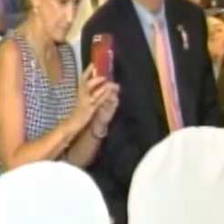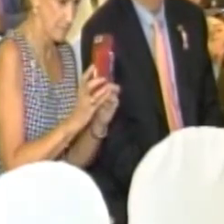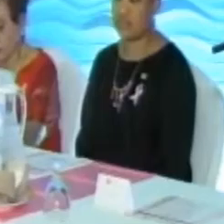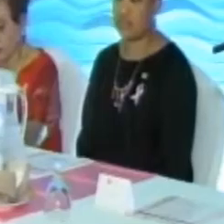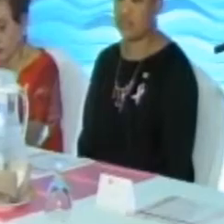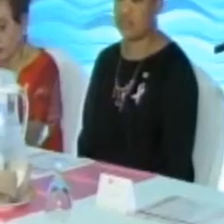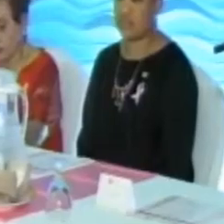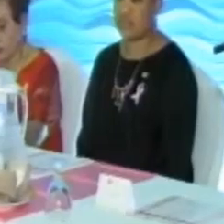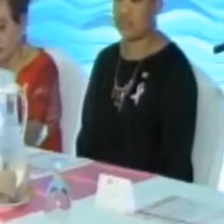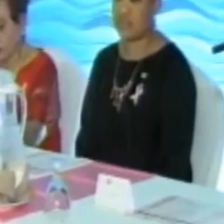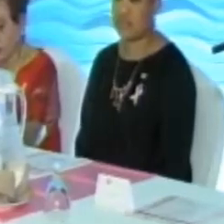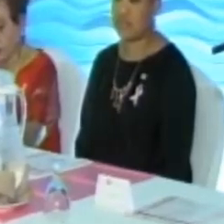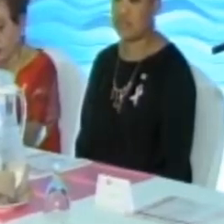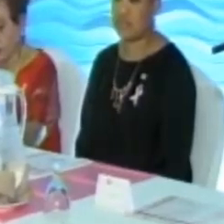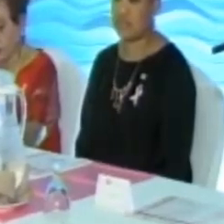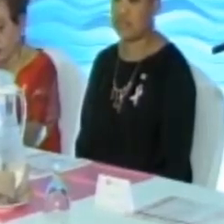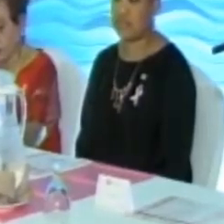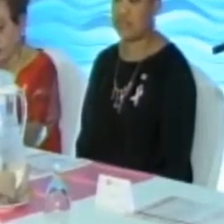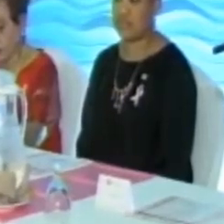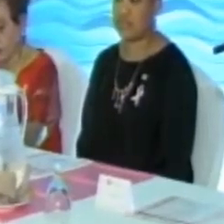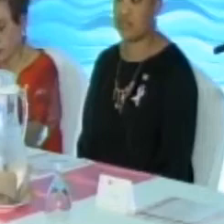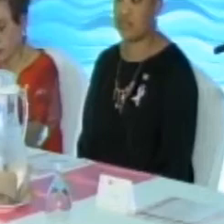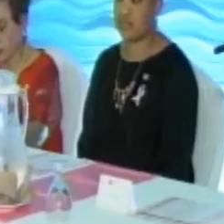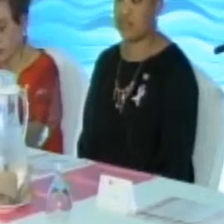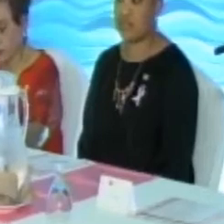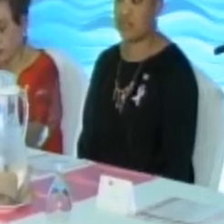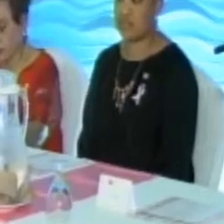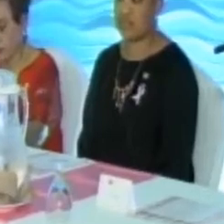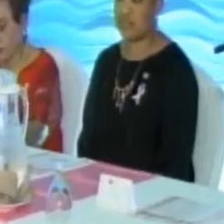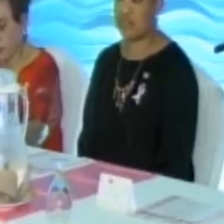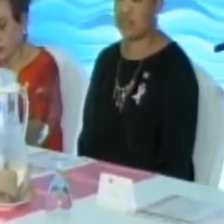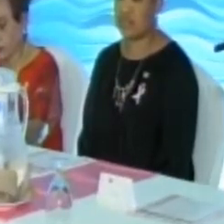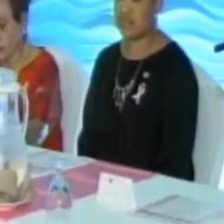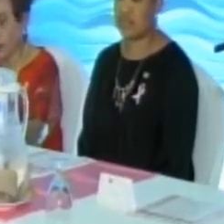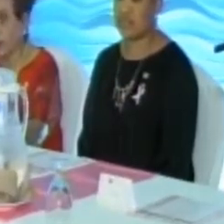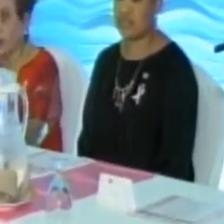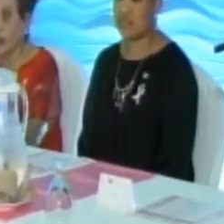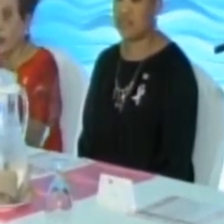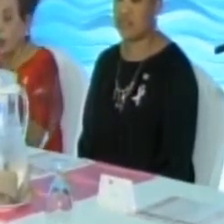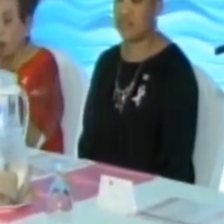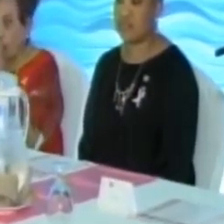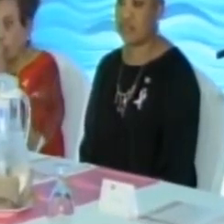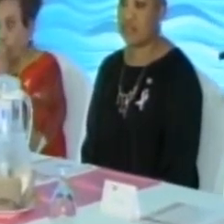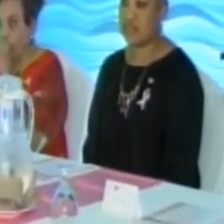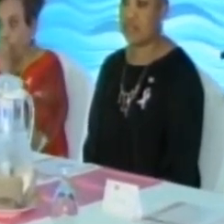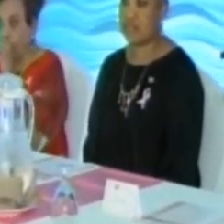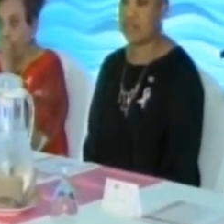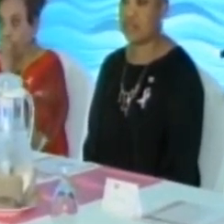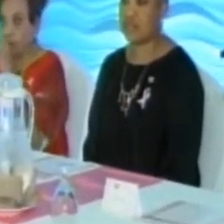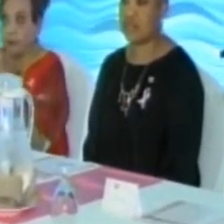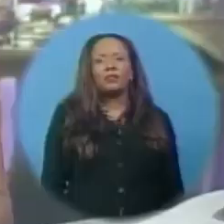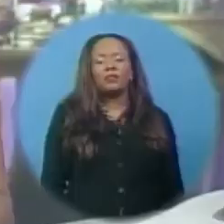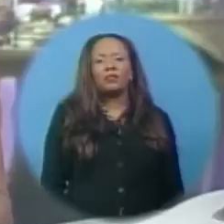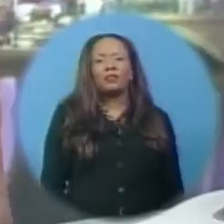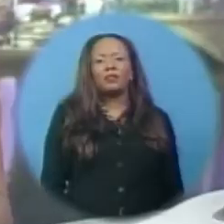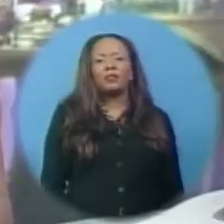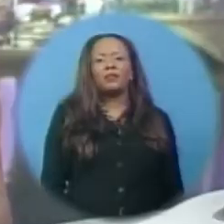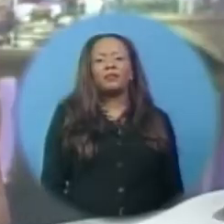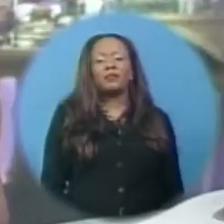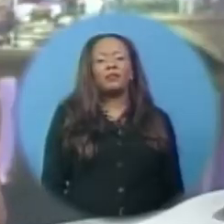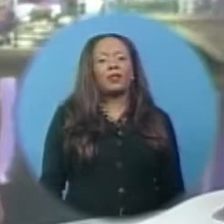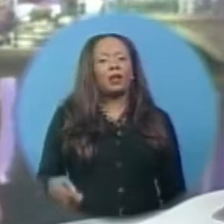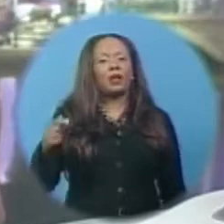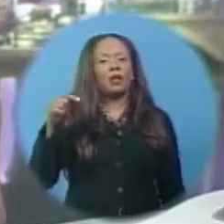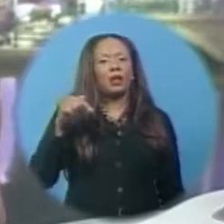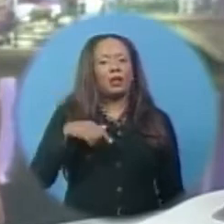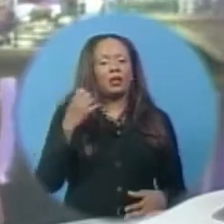fundraising walk, saw an estimated 18,000 people take part in the Barbados leg and thousands more across the region. This year,